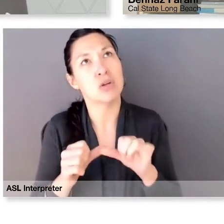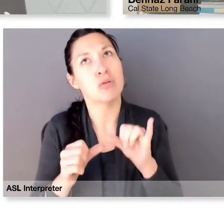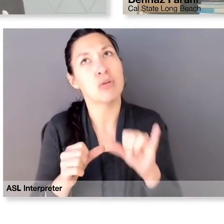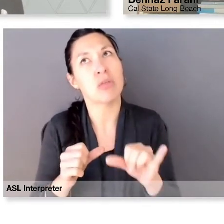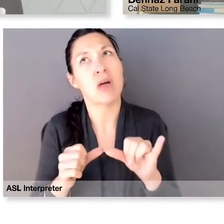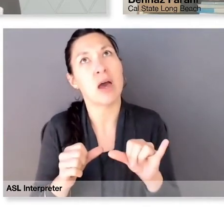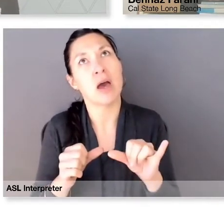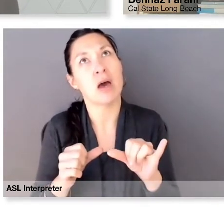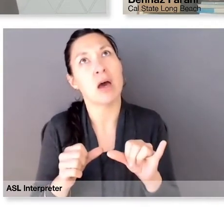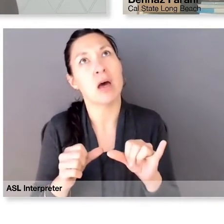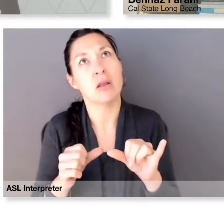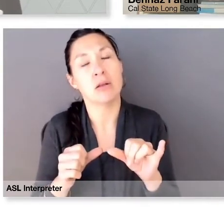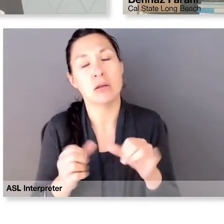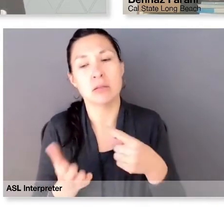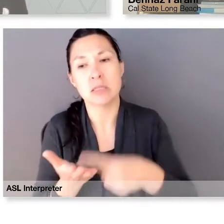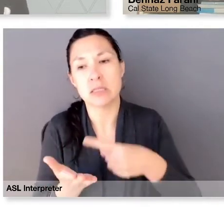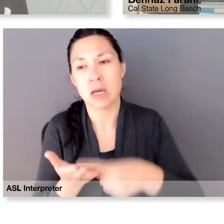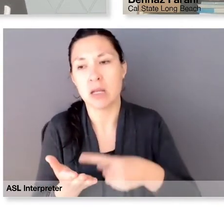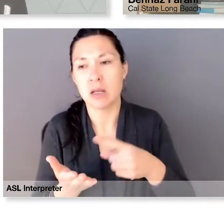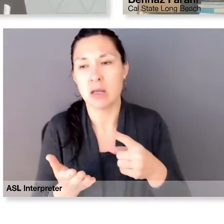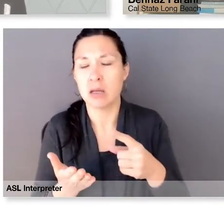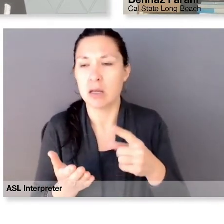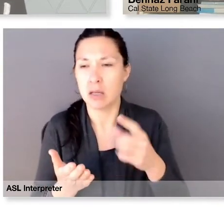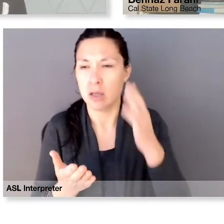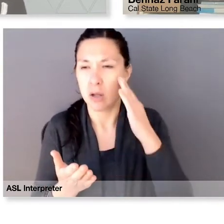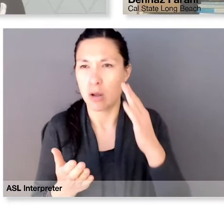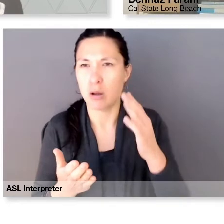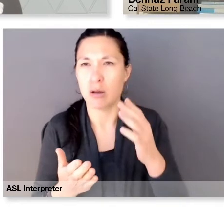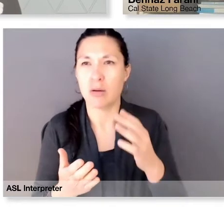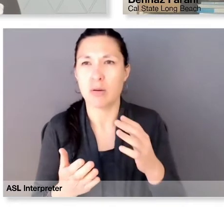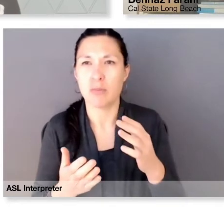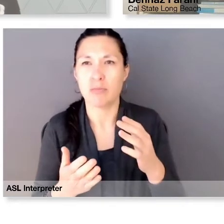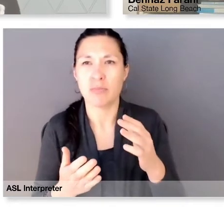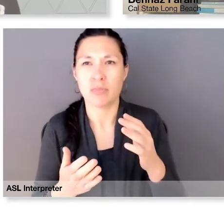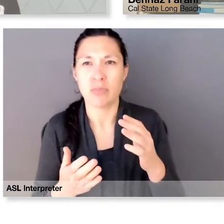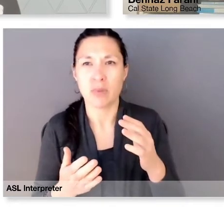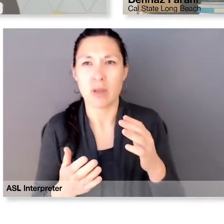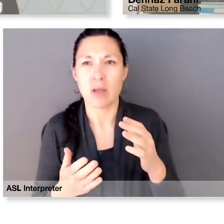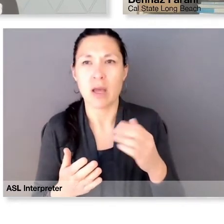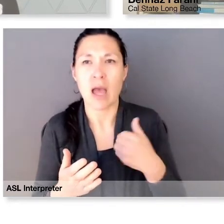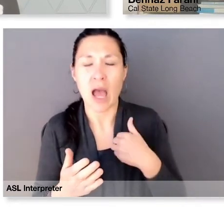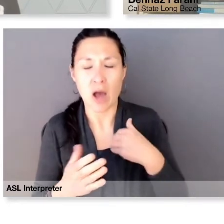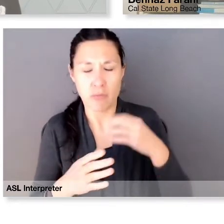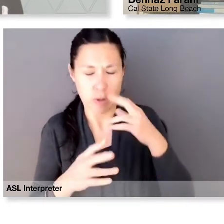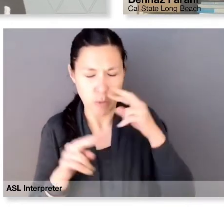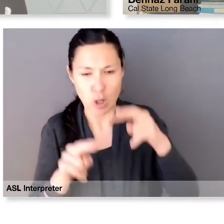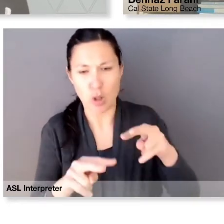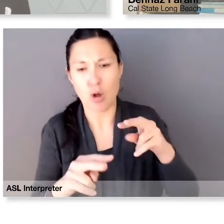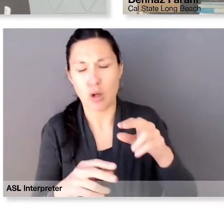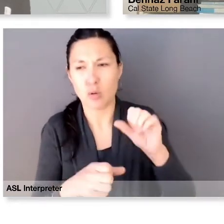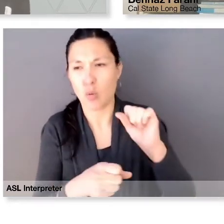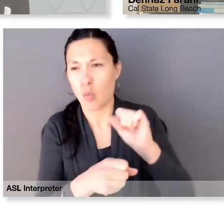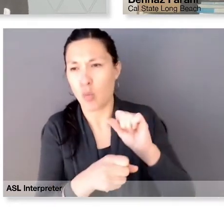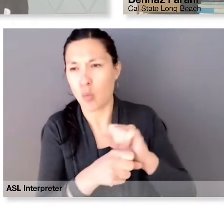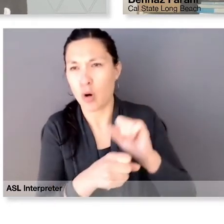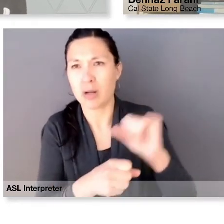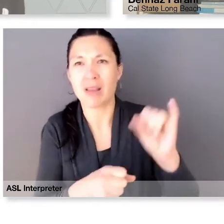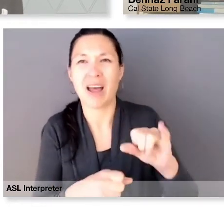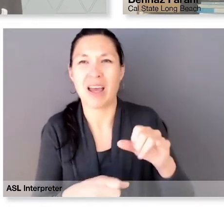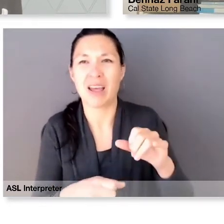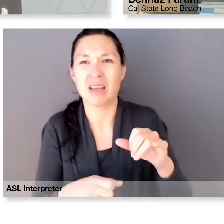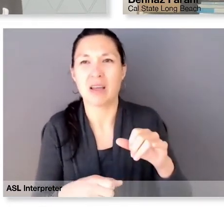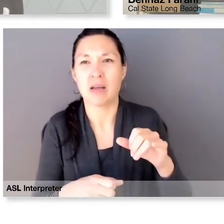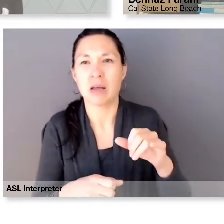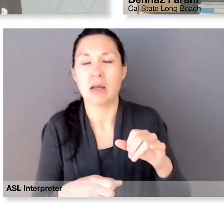phrase, you know, there is the particular word of prove. And so, you know, for a researcher such as John, a proof has